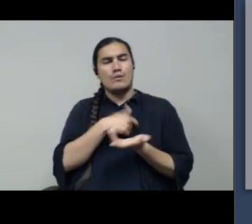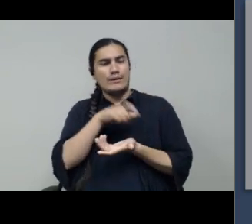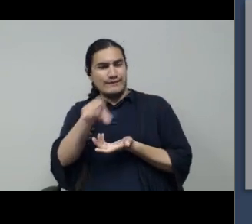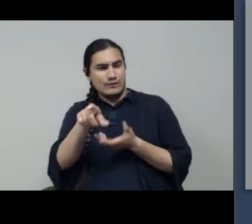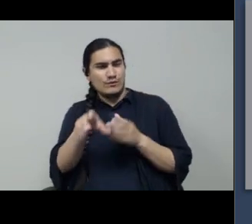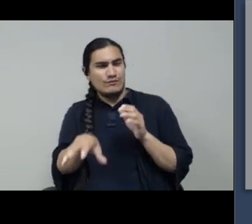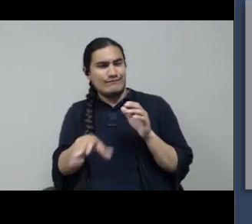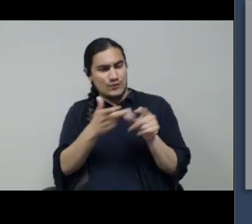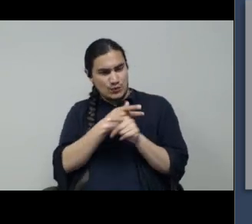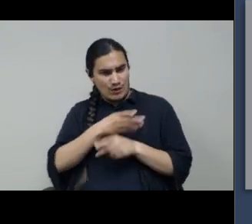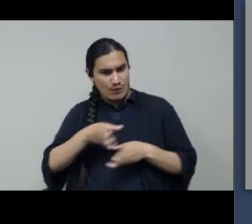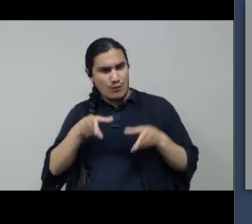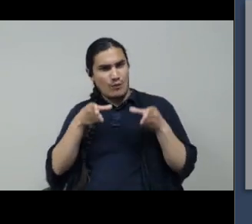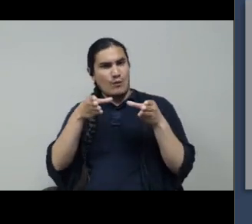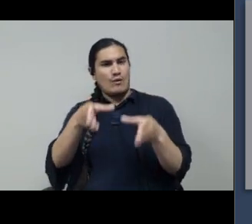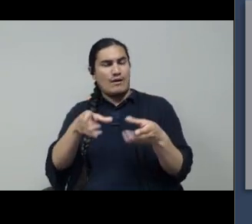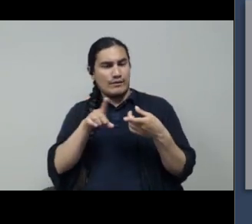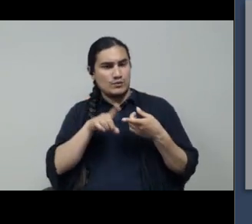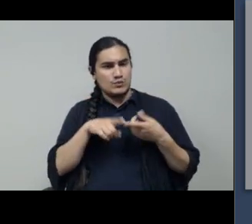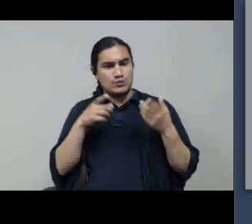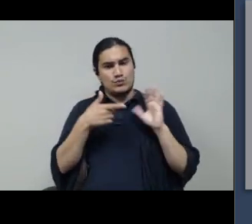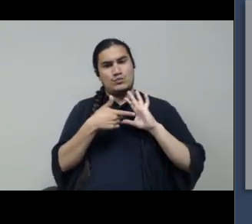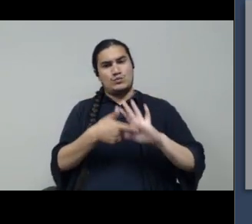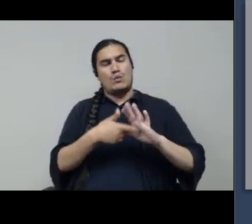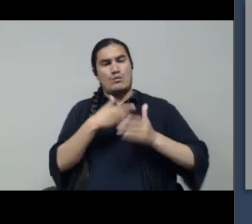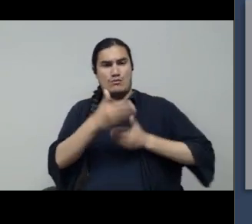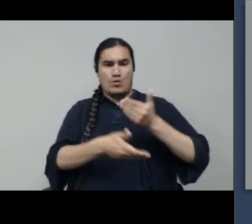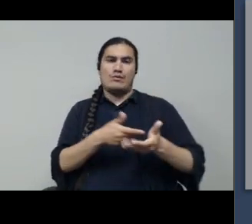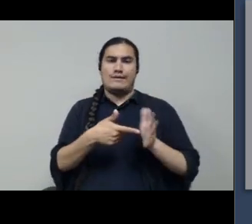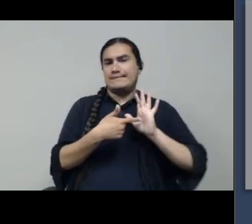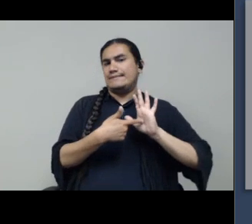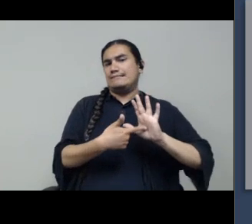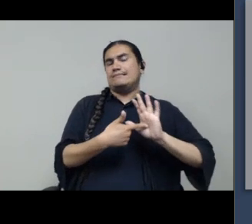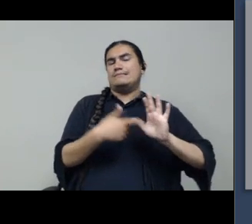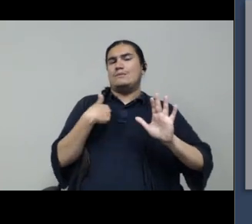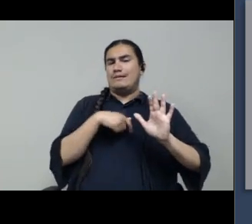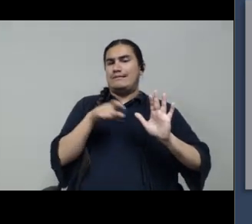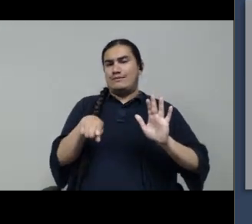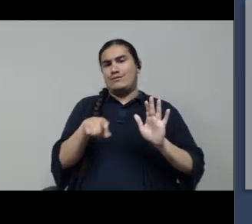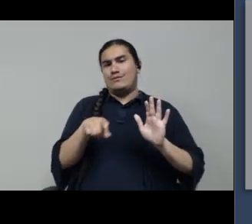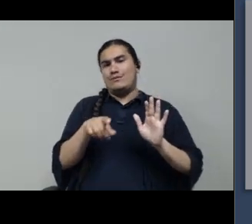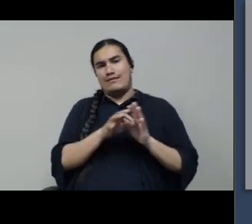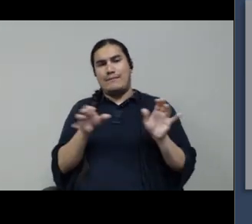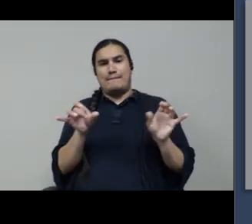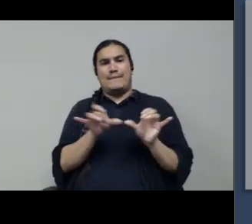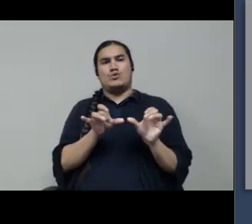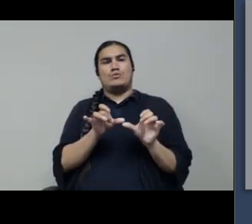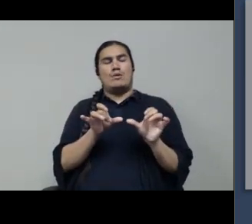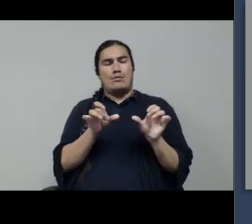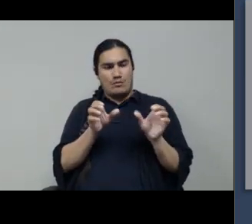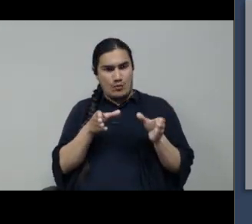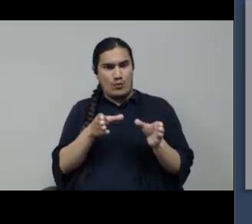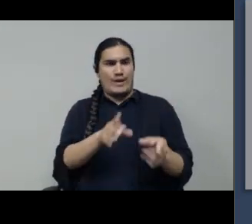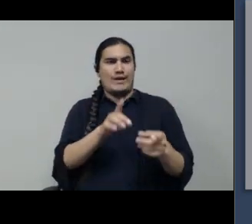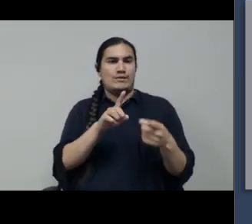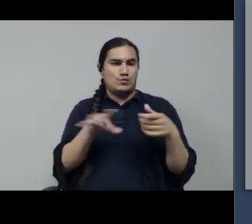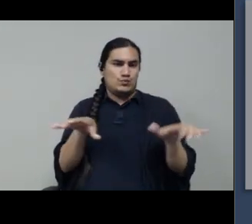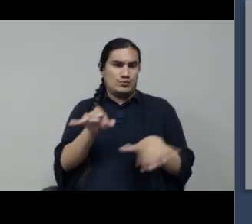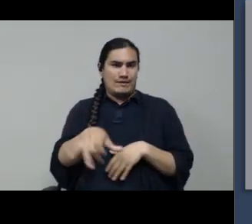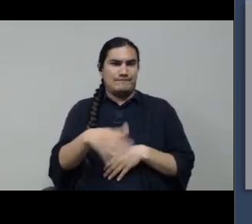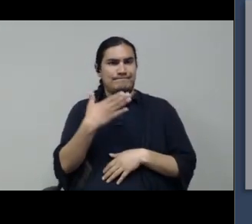way to demonstrate the progress, and we need to find a measurable way to do that. Thank